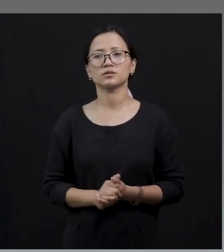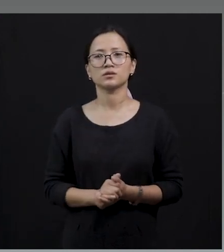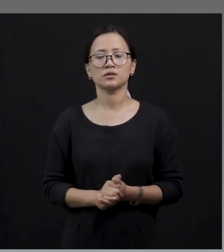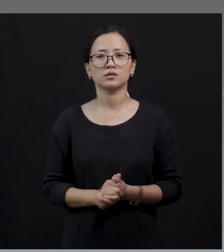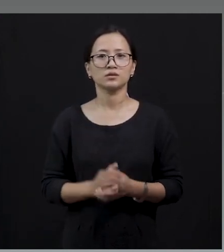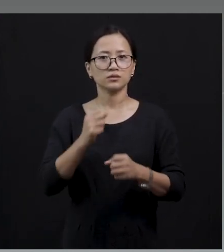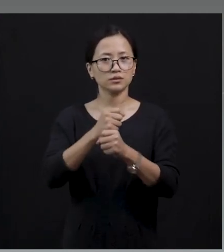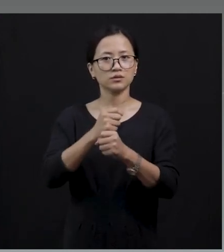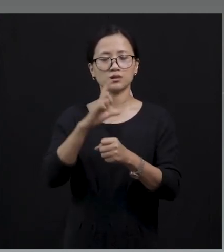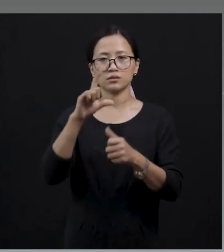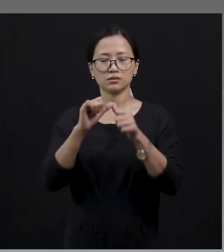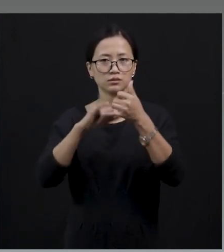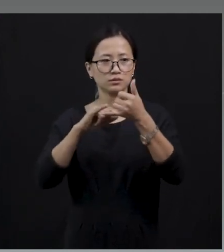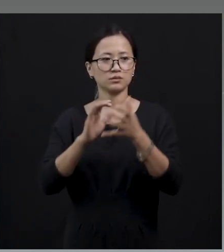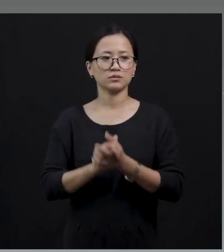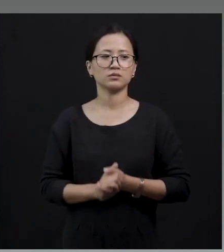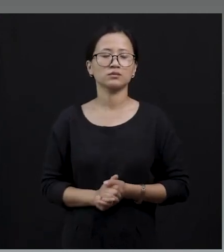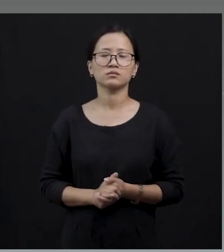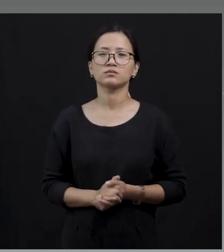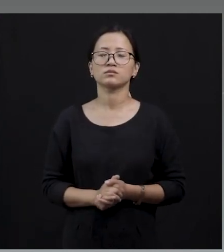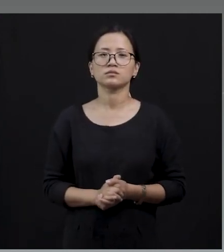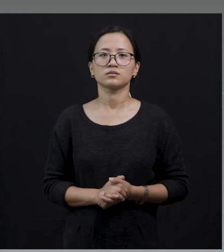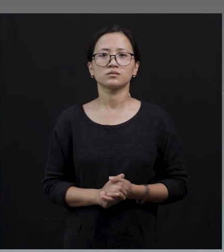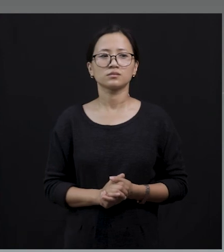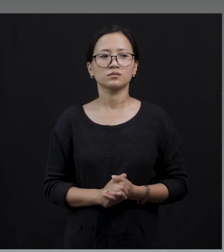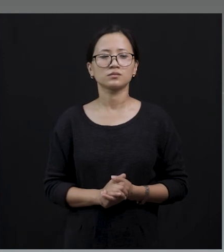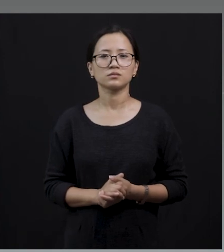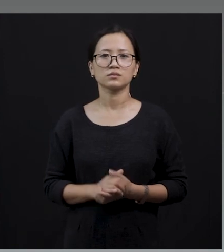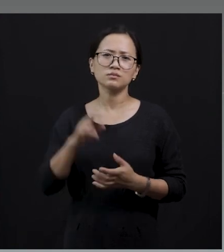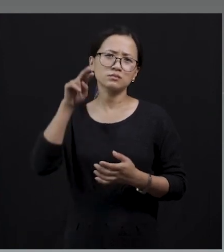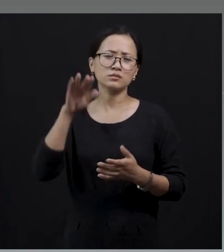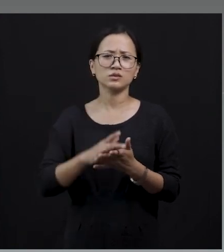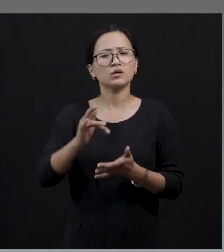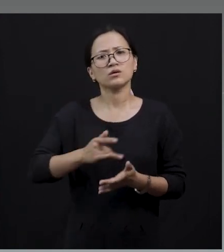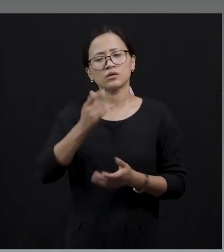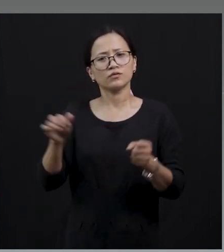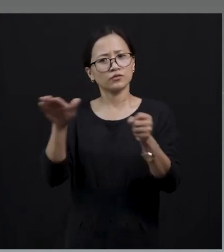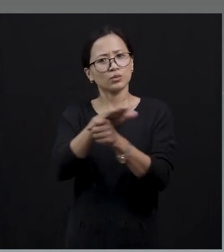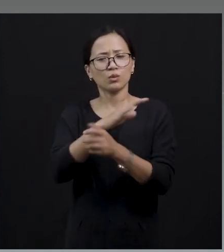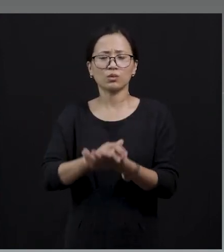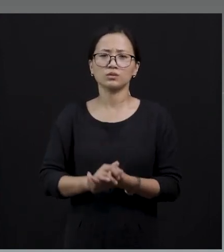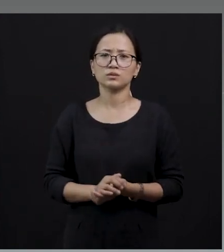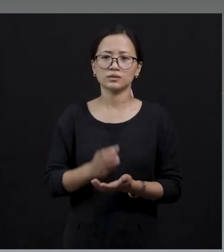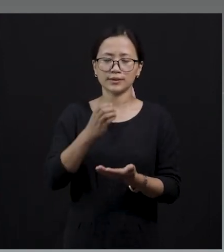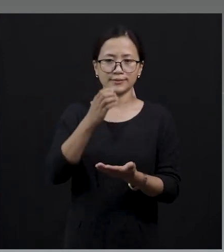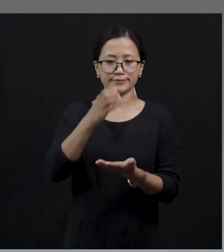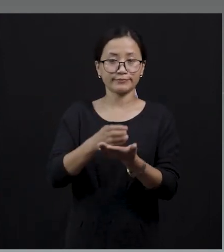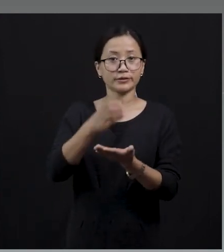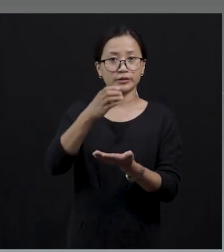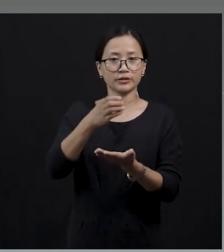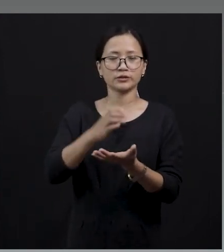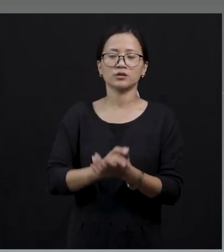fill more water than this glass. All right? That means even if I fill the whole glass and pour it in